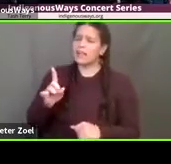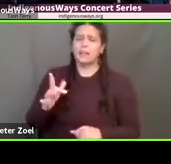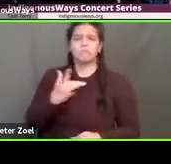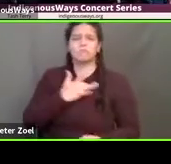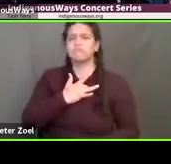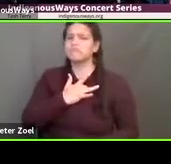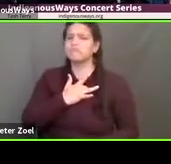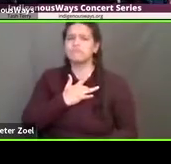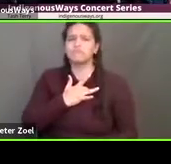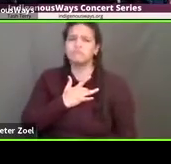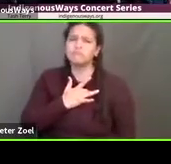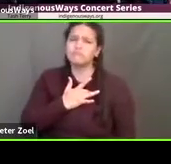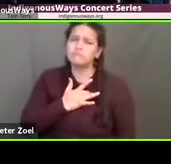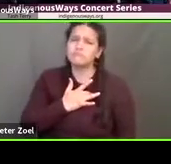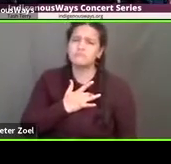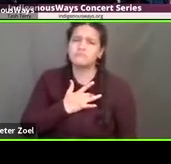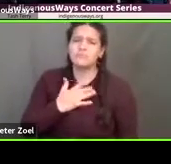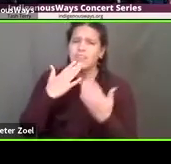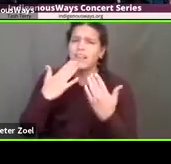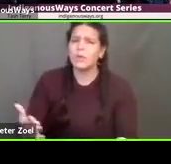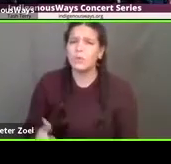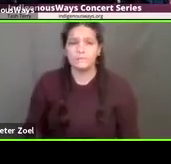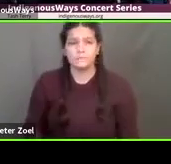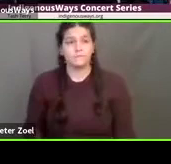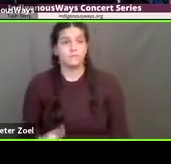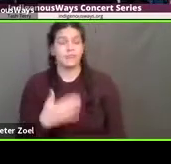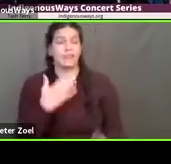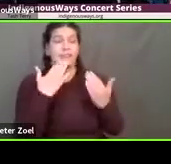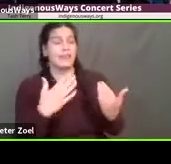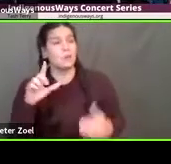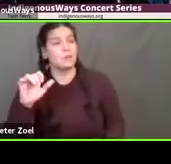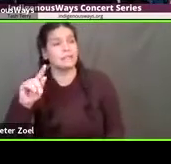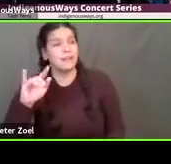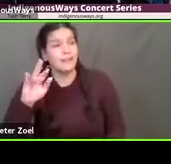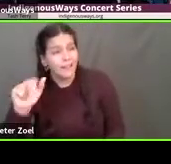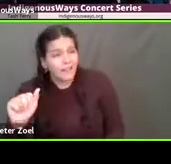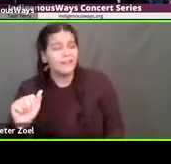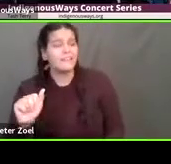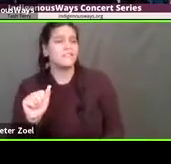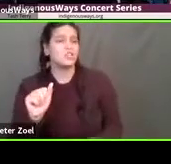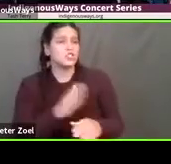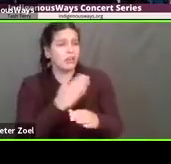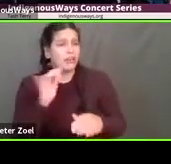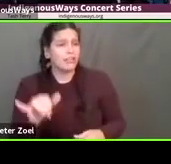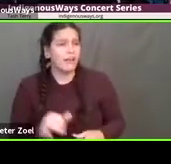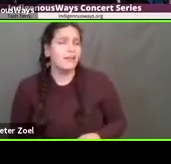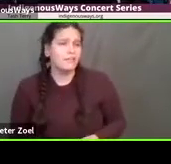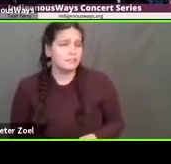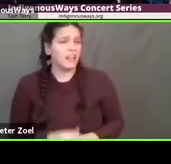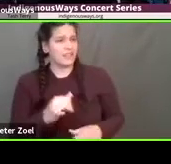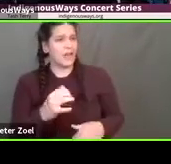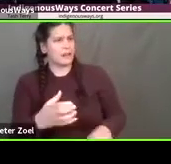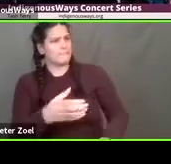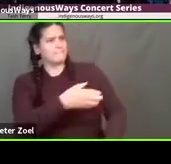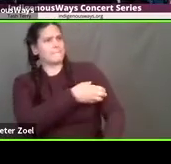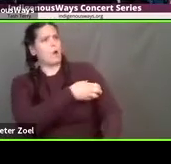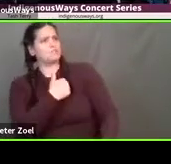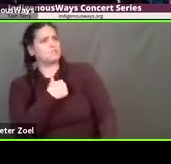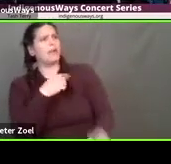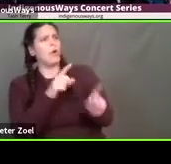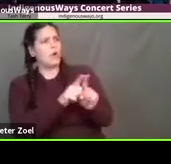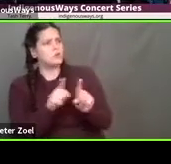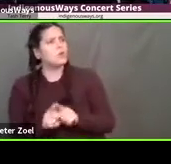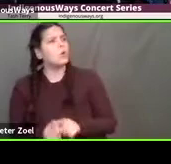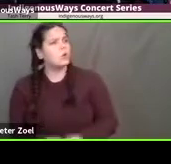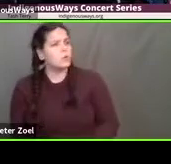you. Oh, thank you, Latanya, for sharing that, because it empowers me as well. You